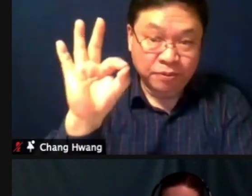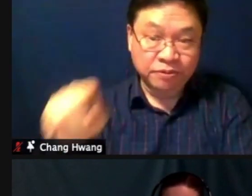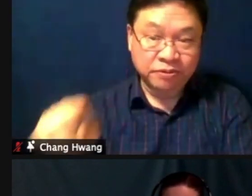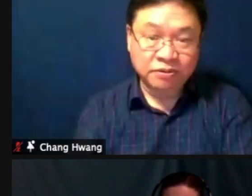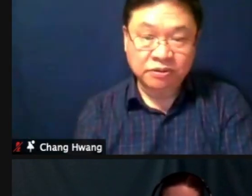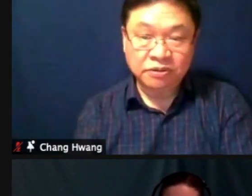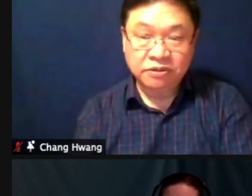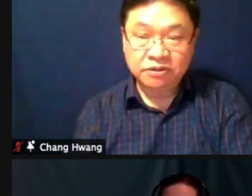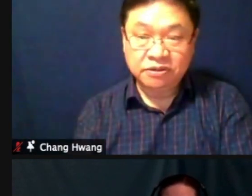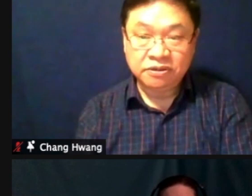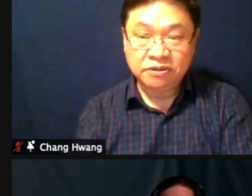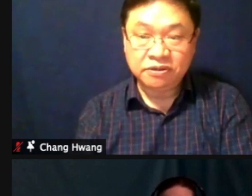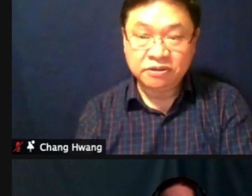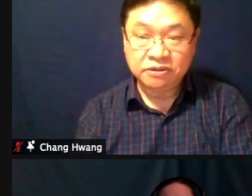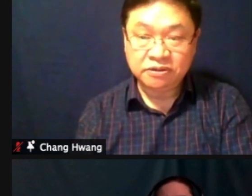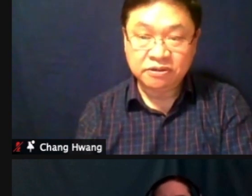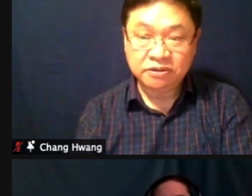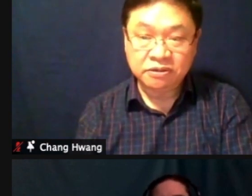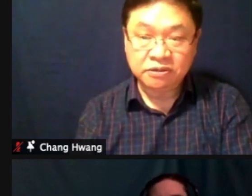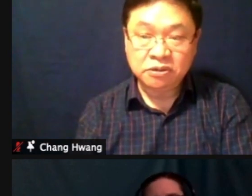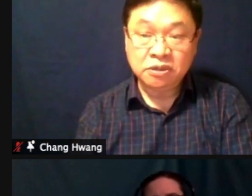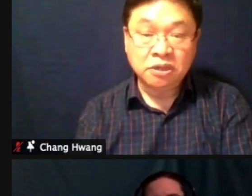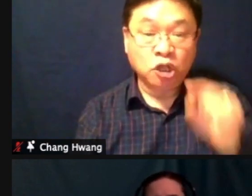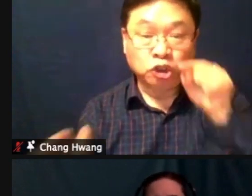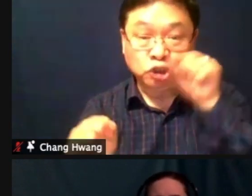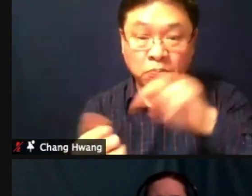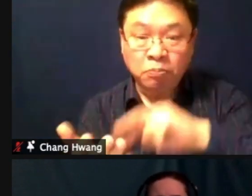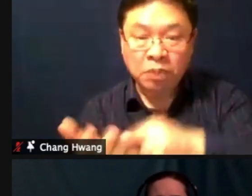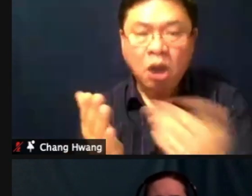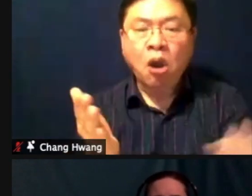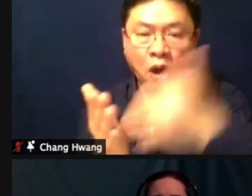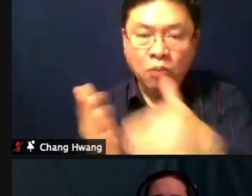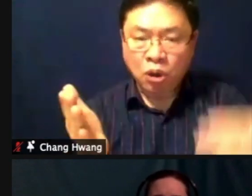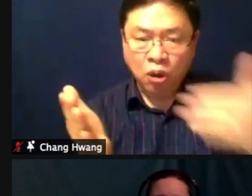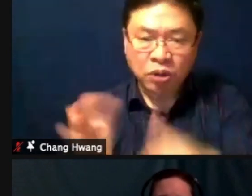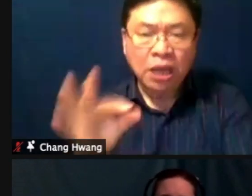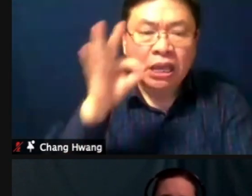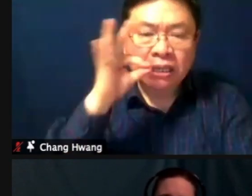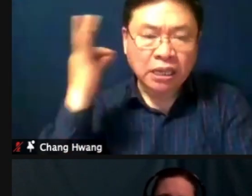Right, so it's in the nose area, the F hand shape, and it moves outward.